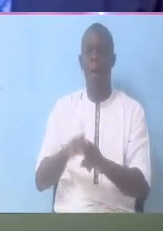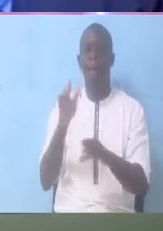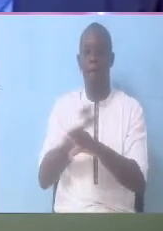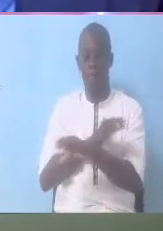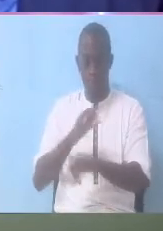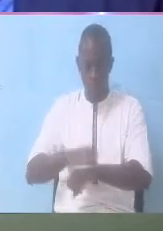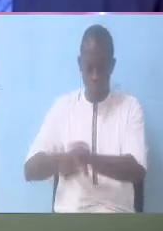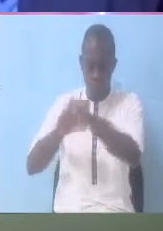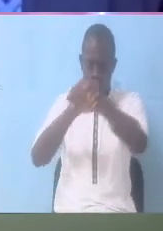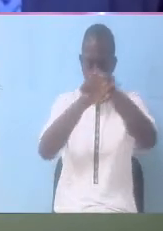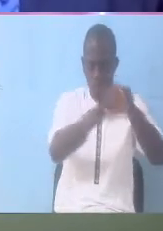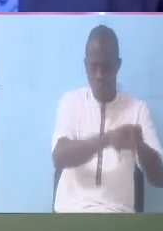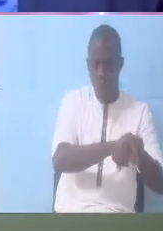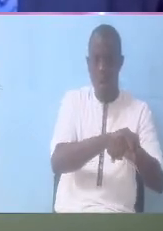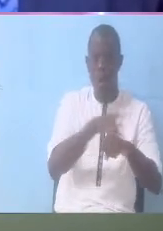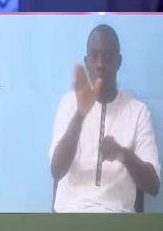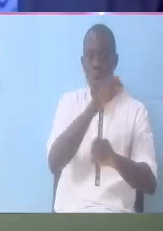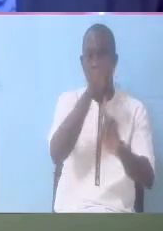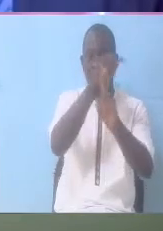to Janjambure